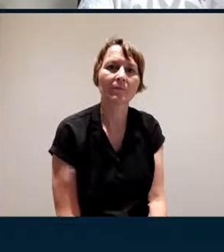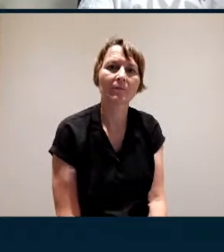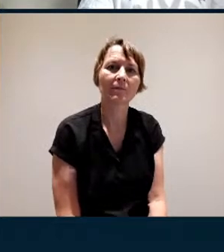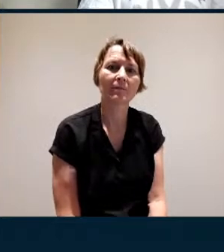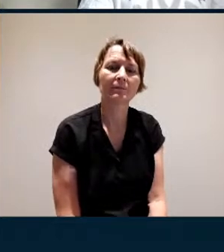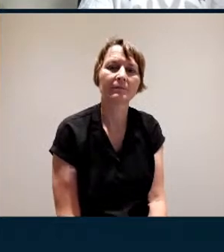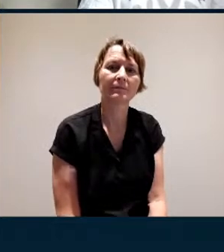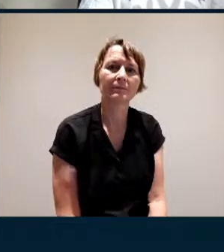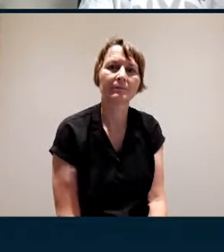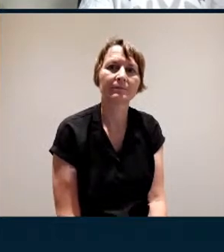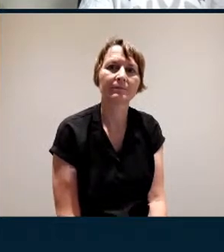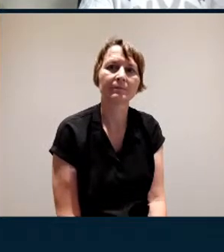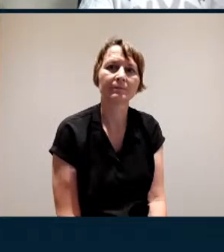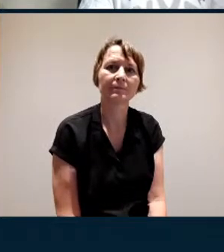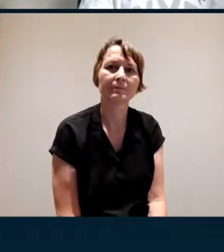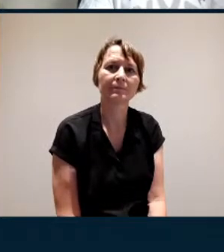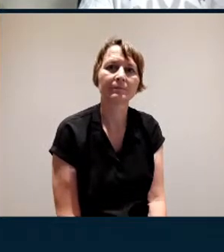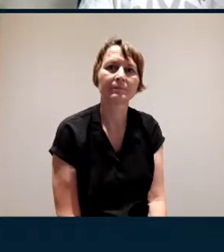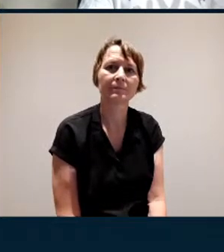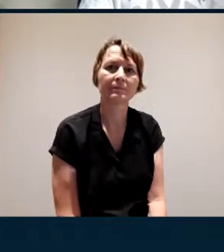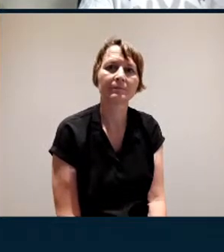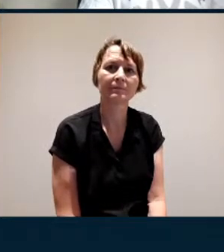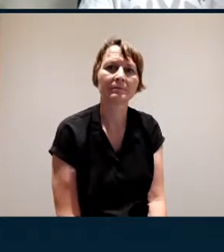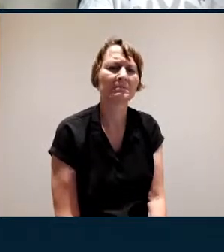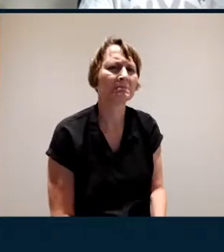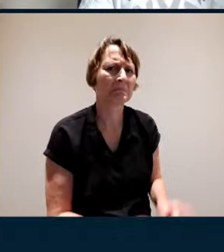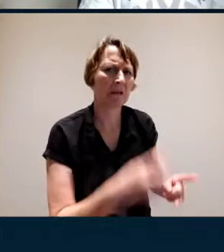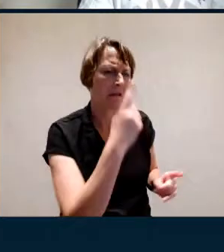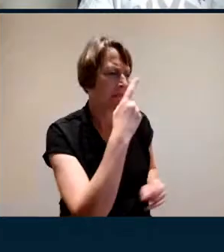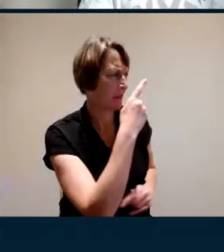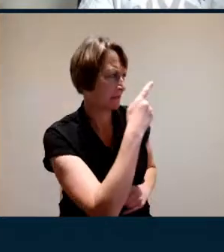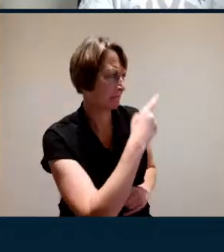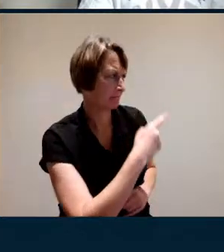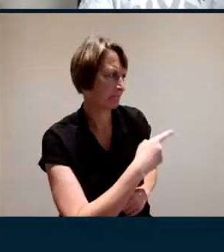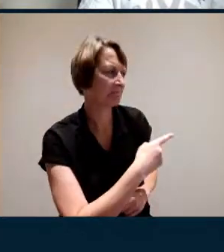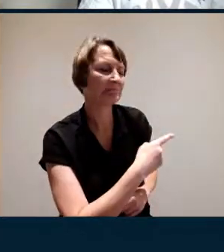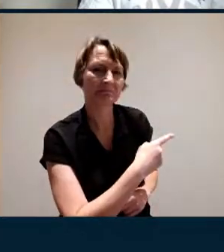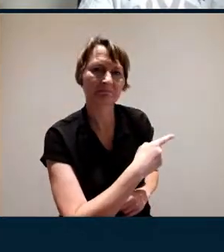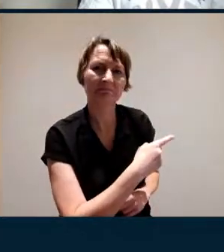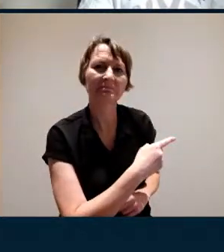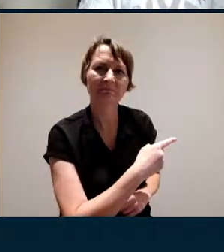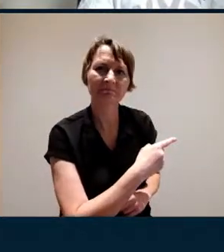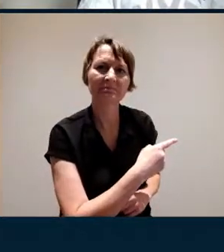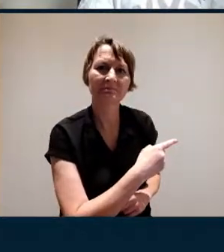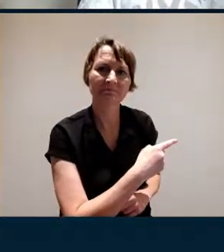Okay, I think this one should work. I created a logic app and